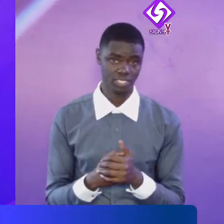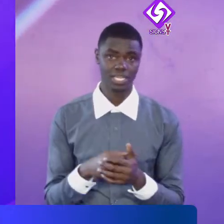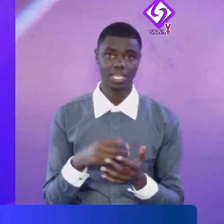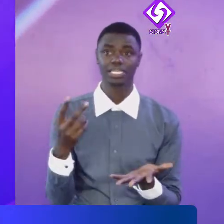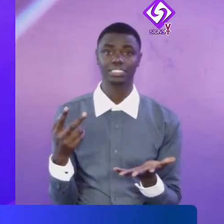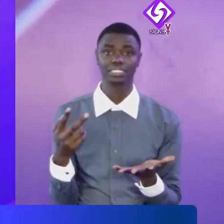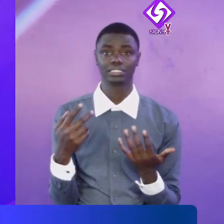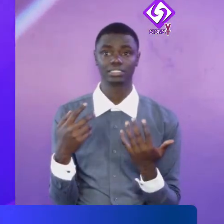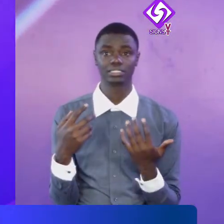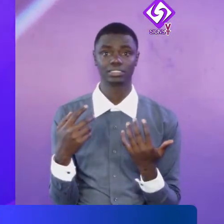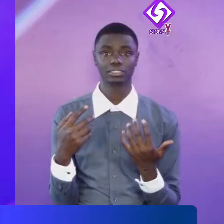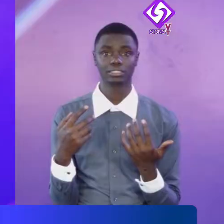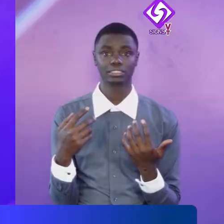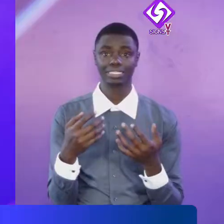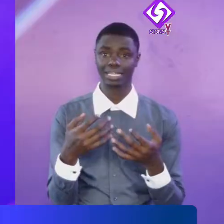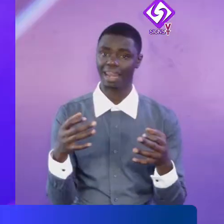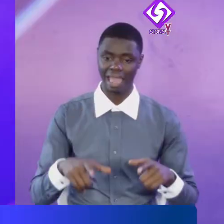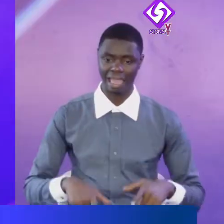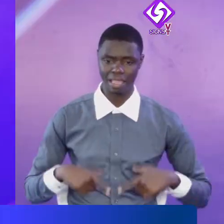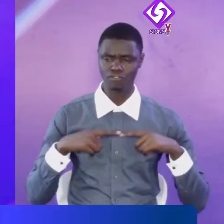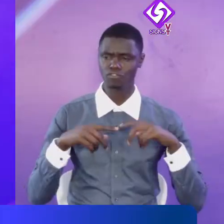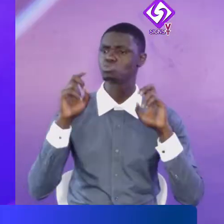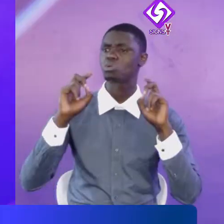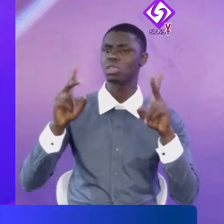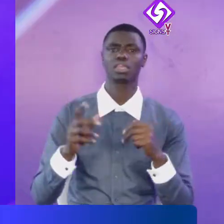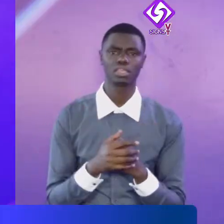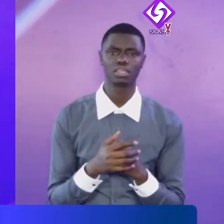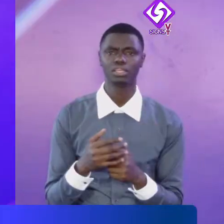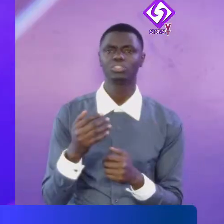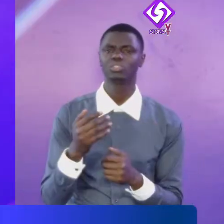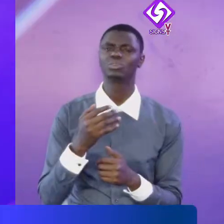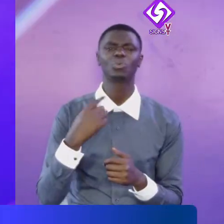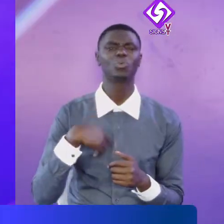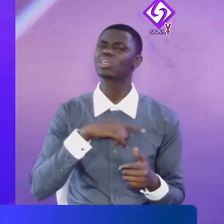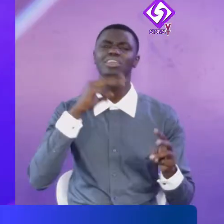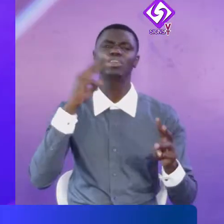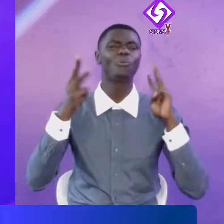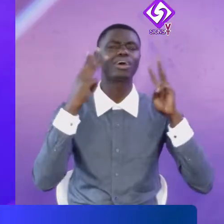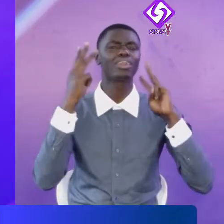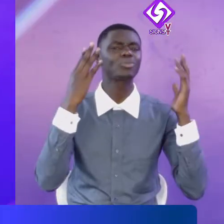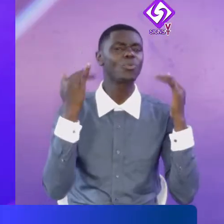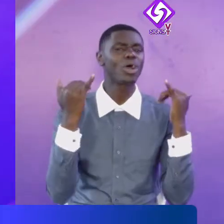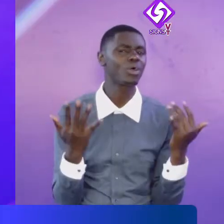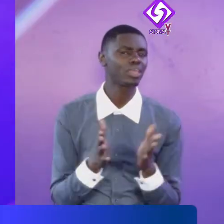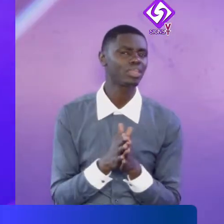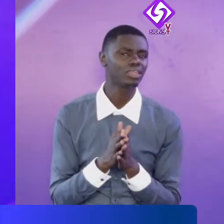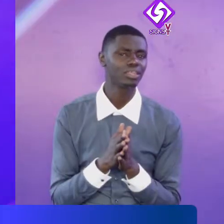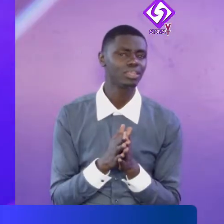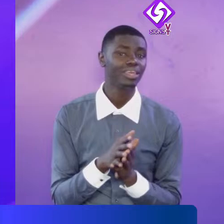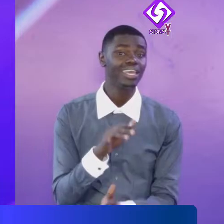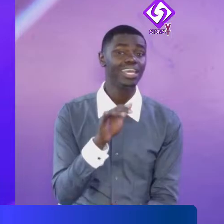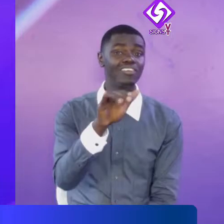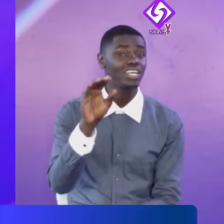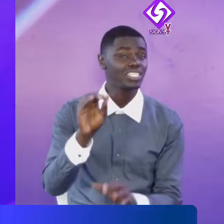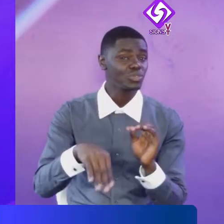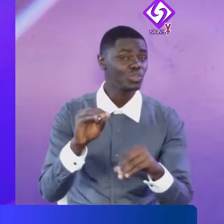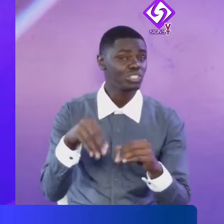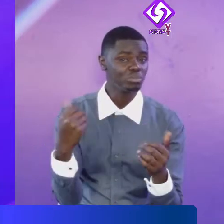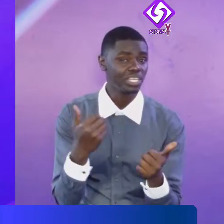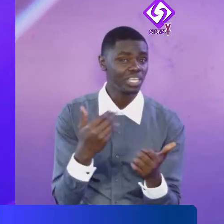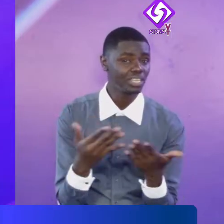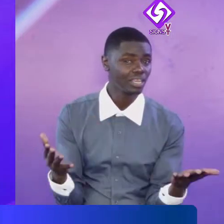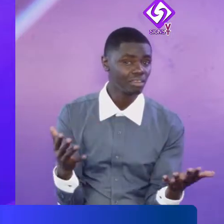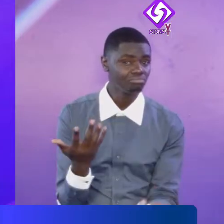is okay, Yeah. isn't it? Yeah. Why should you be worried? Have you been asked to contribute any medical bill to the